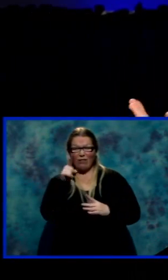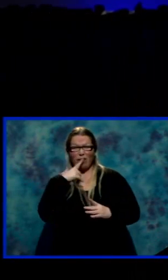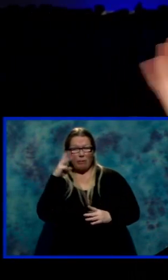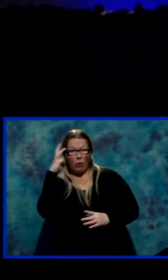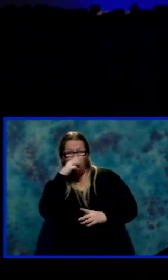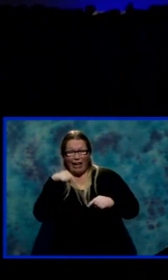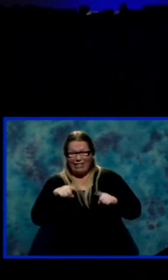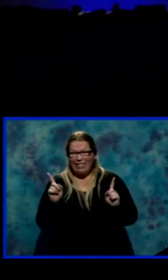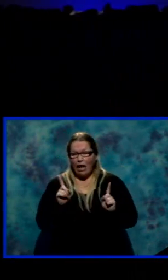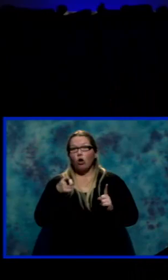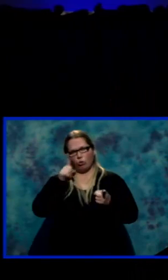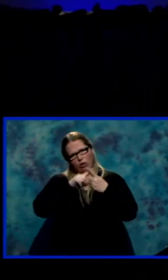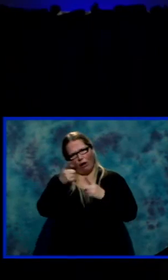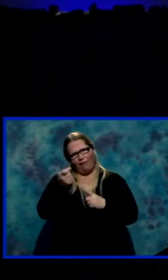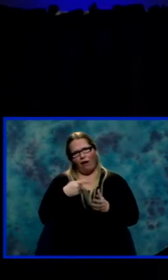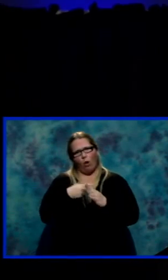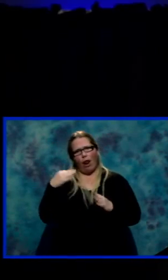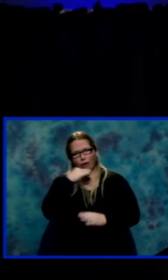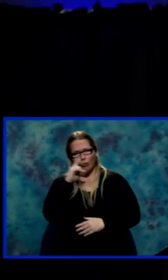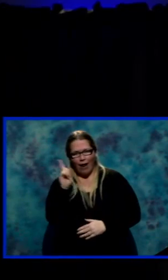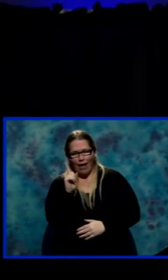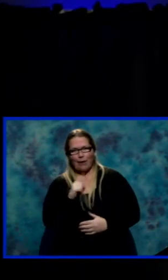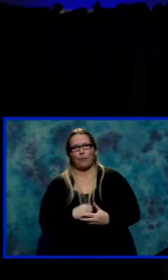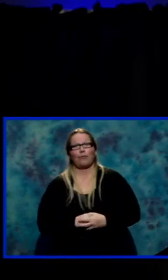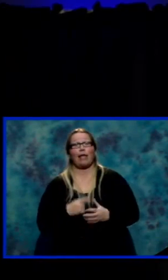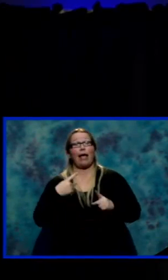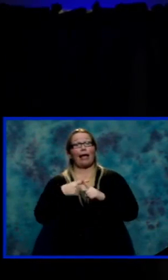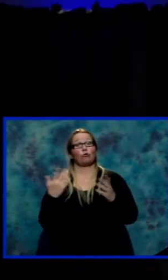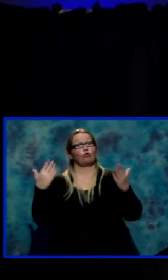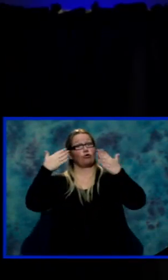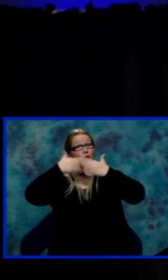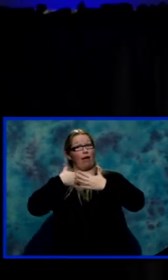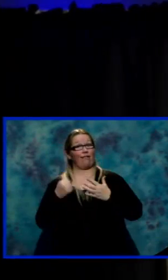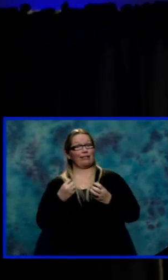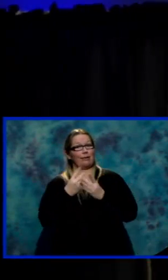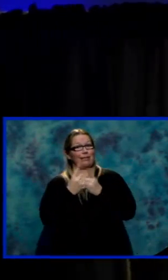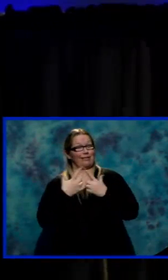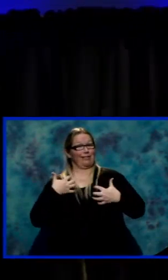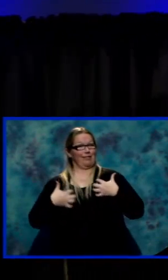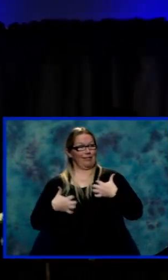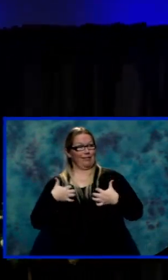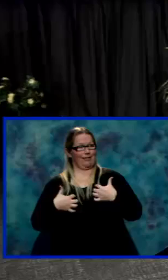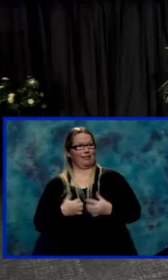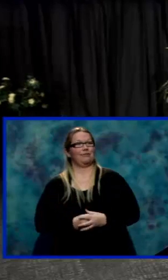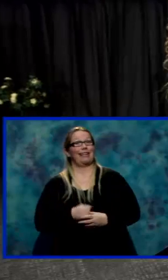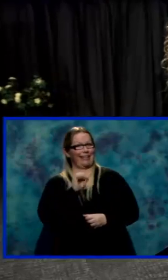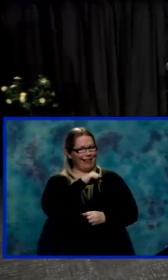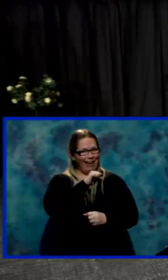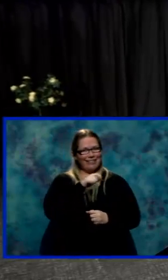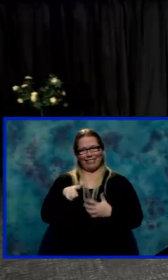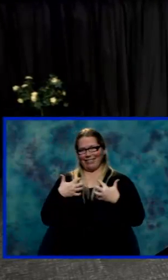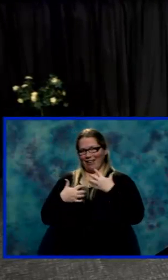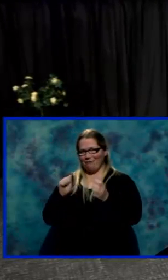it or awkward, please come because you are invited. And tonight we have something very exciting. It is very exciting, isn't it,